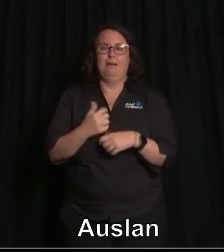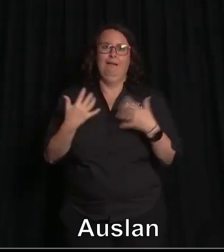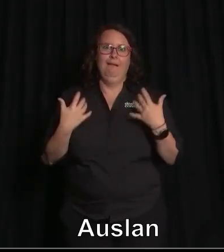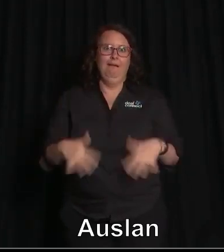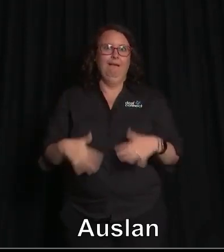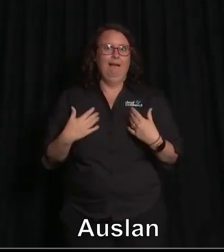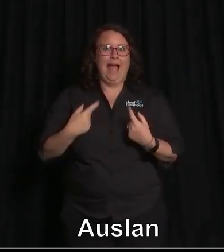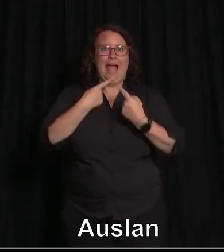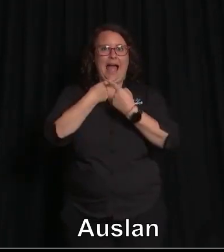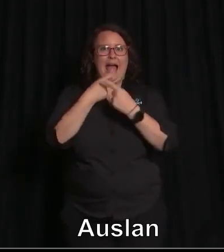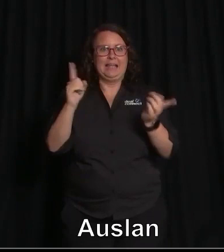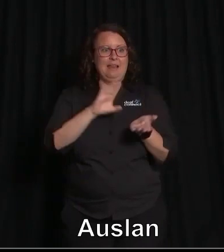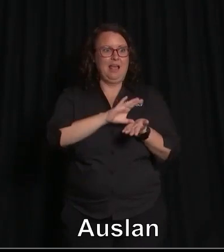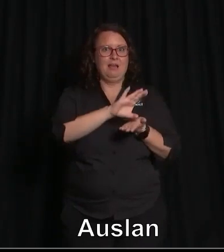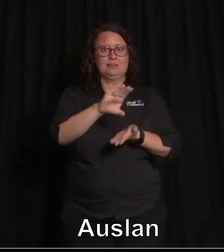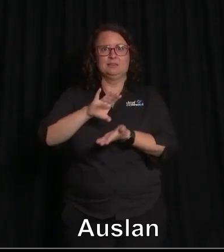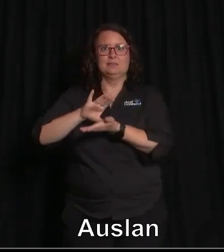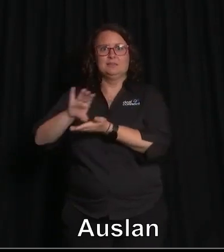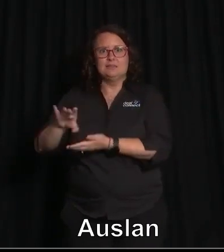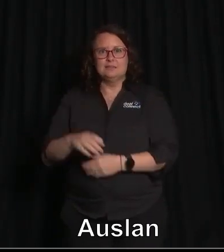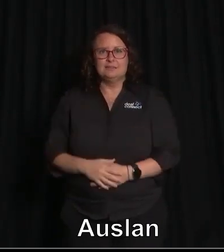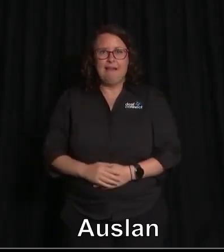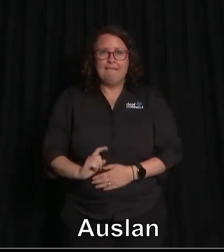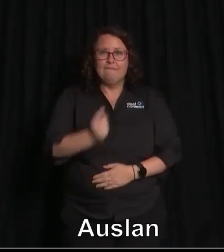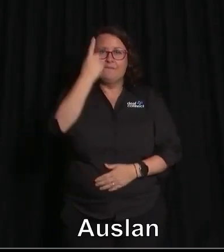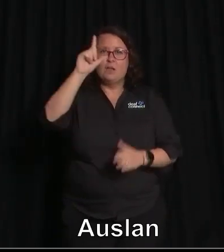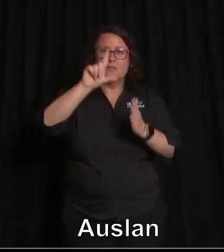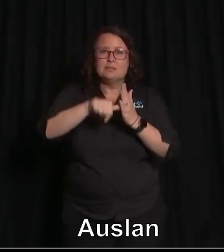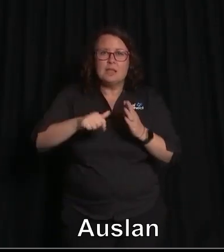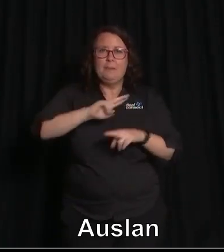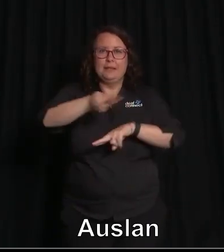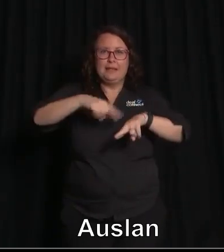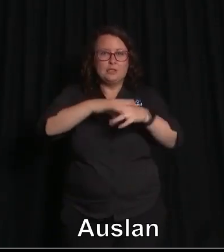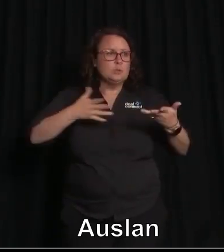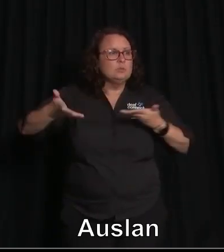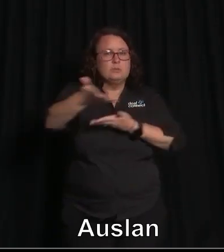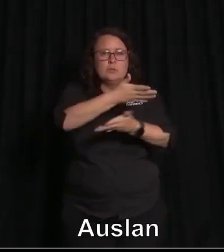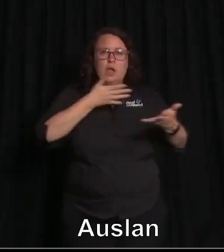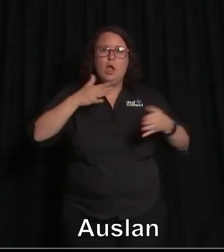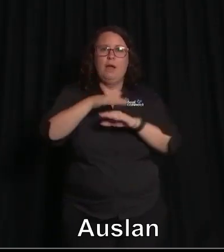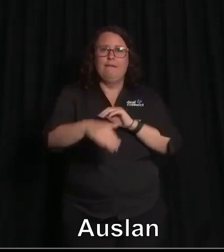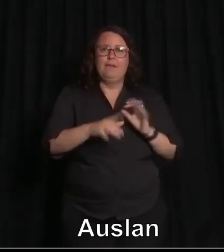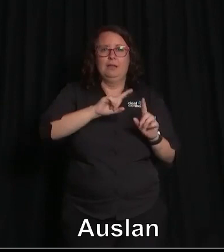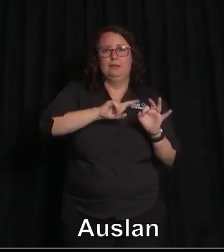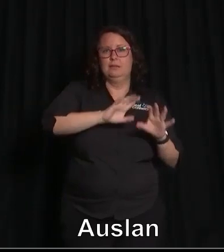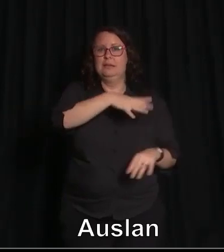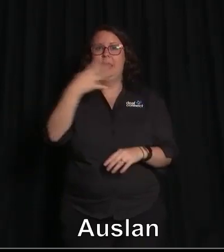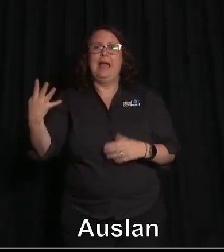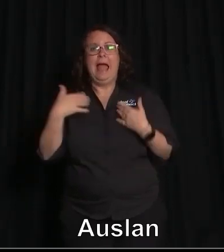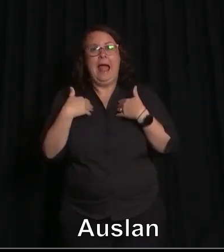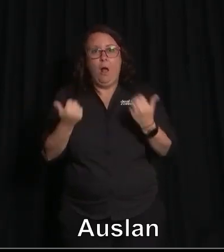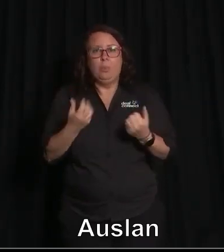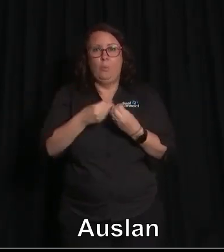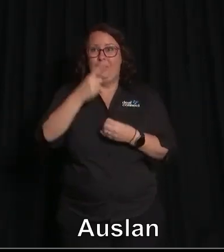amazing announcement. They will conduct the first ever national consultation on LGBTIQ health with LGBTIQ